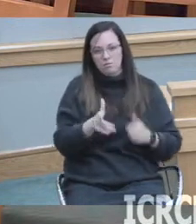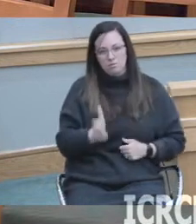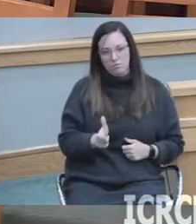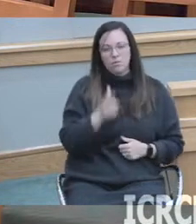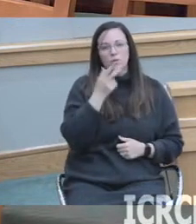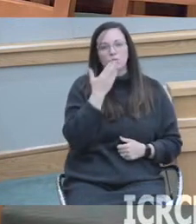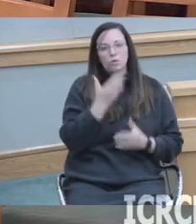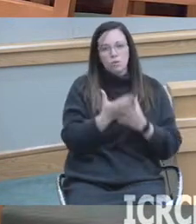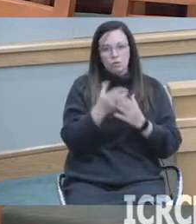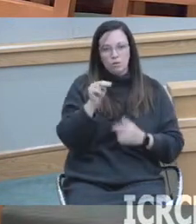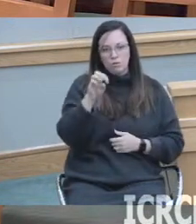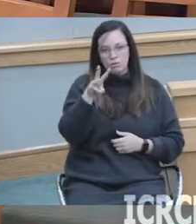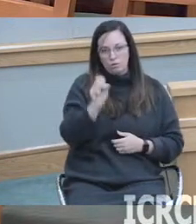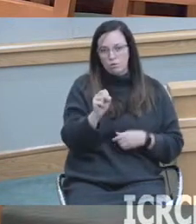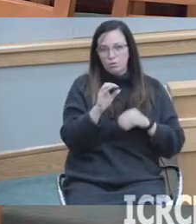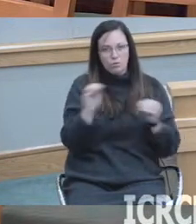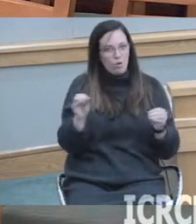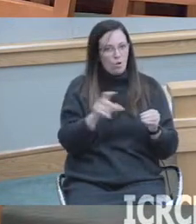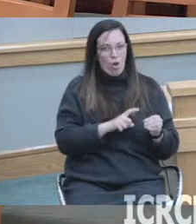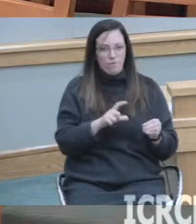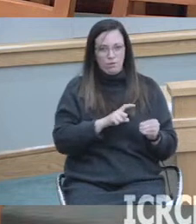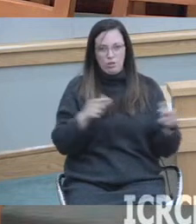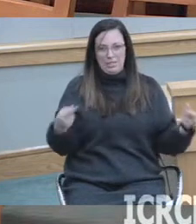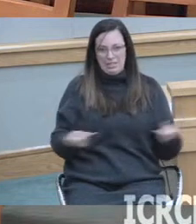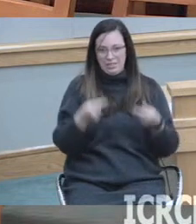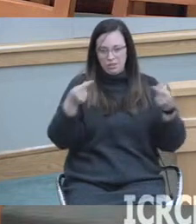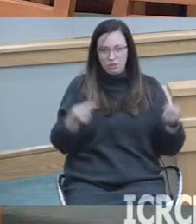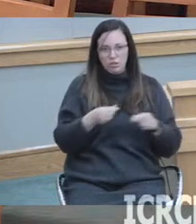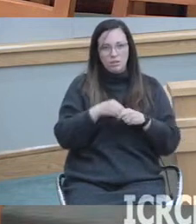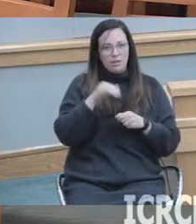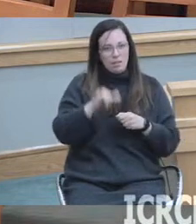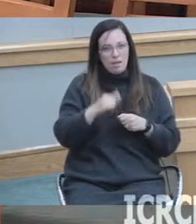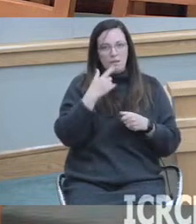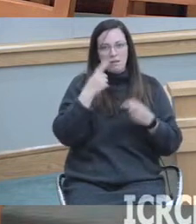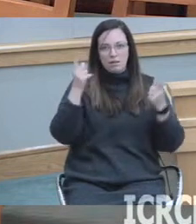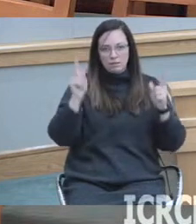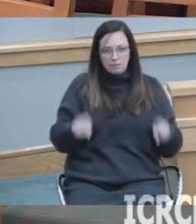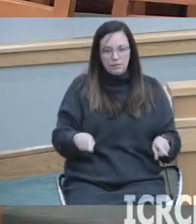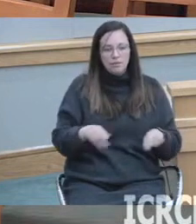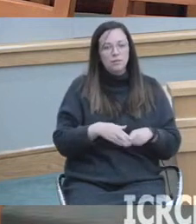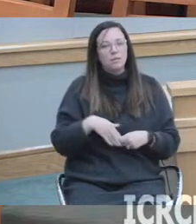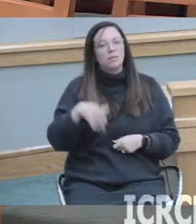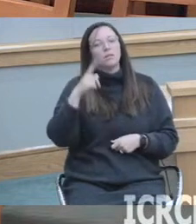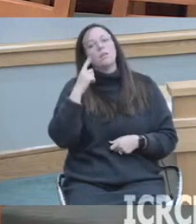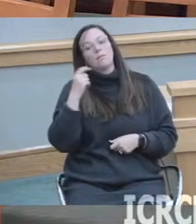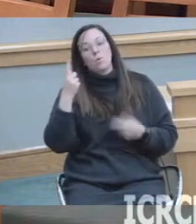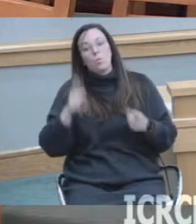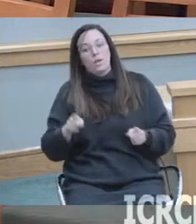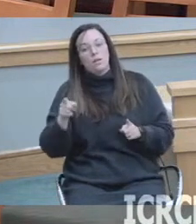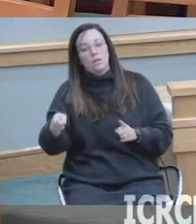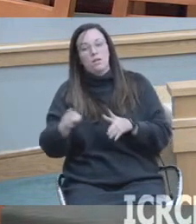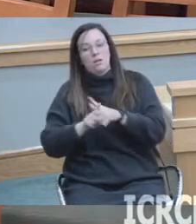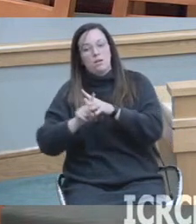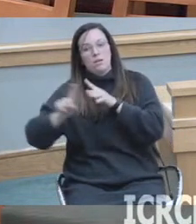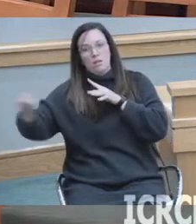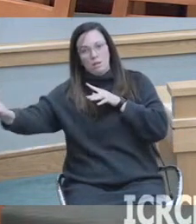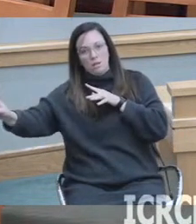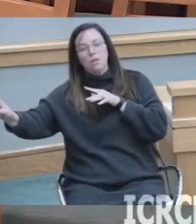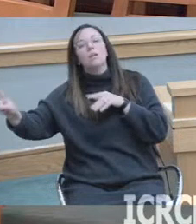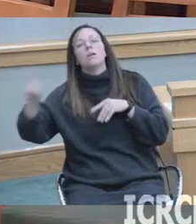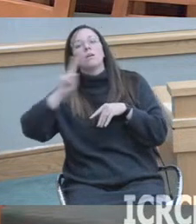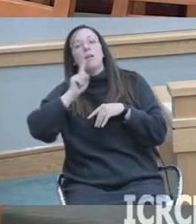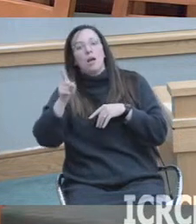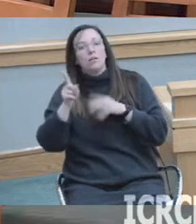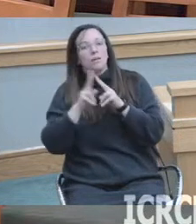officers were injured in the incident at all. The suspect, when he fled the scene, there was actually a